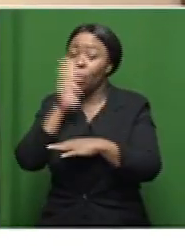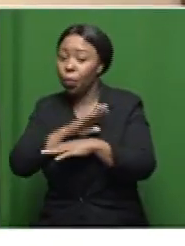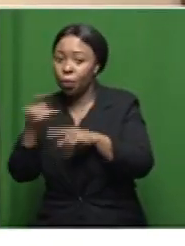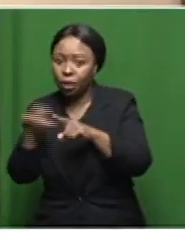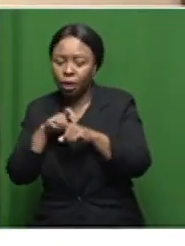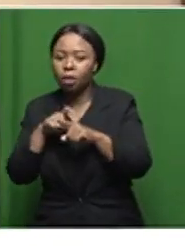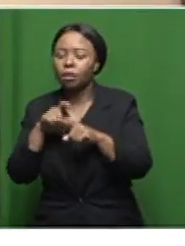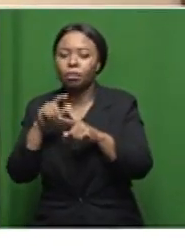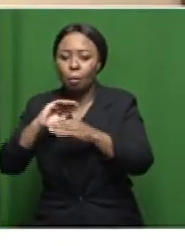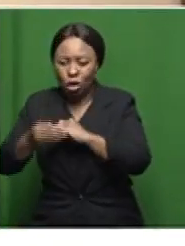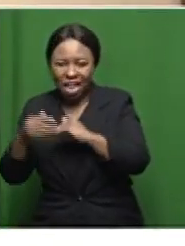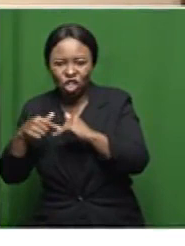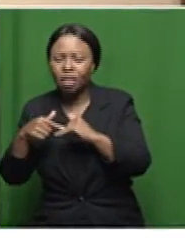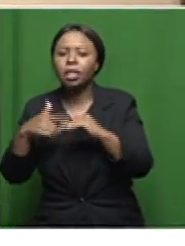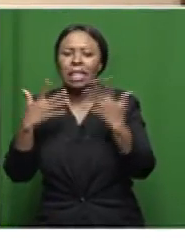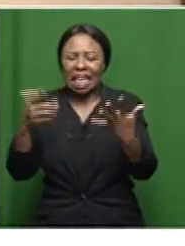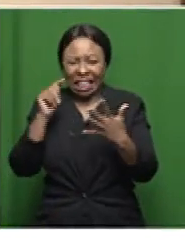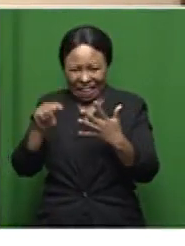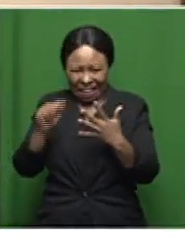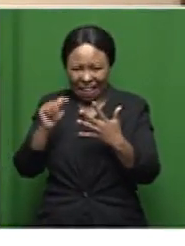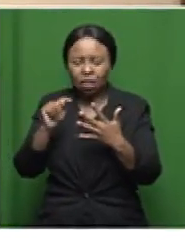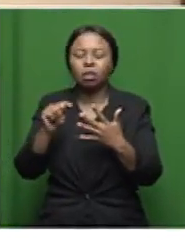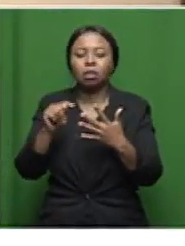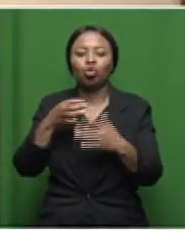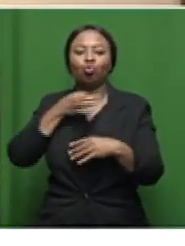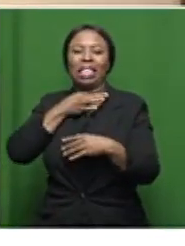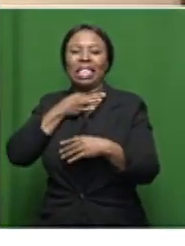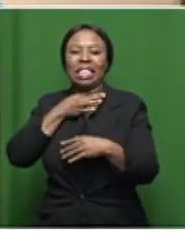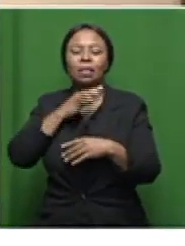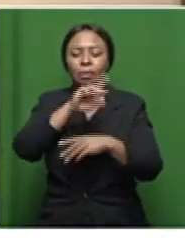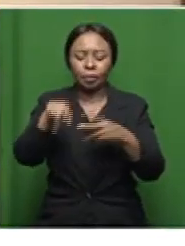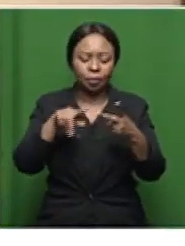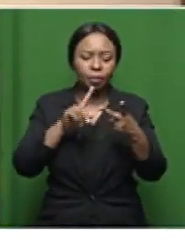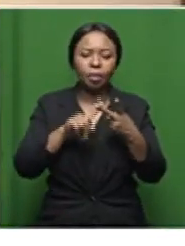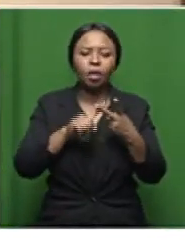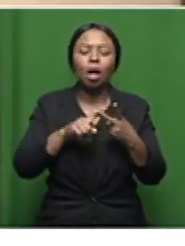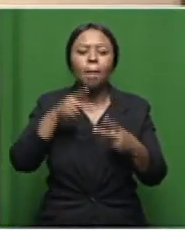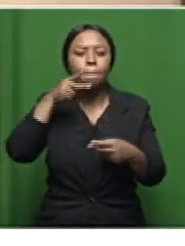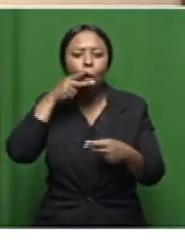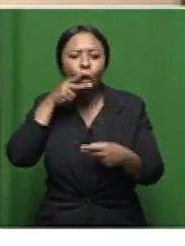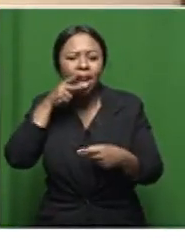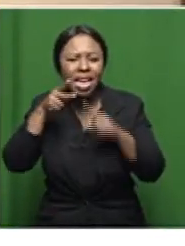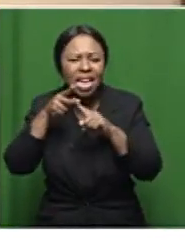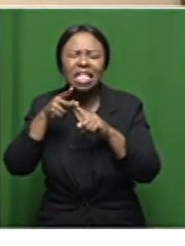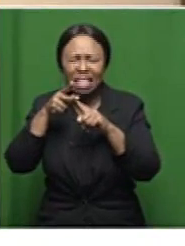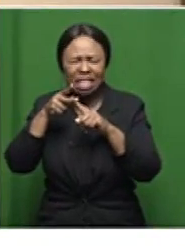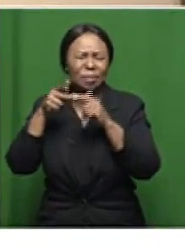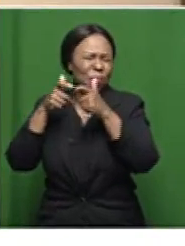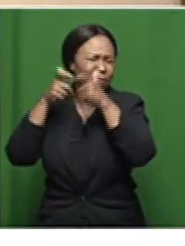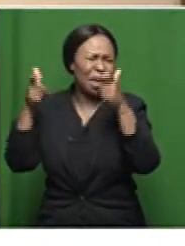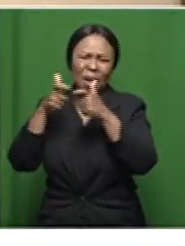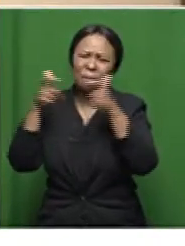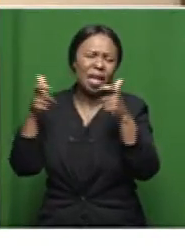you to actually start screening, because that's a risk factor on its own. Smoking has been mentioned. It's one of the major